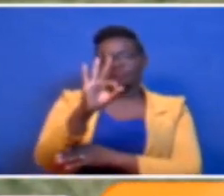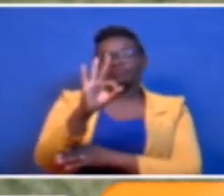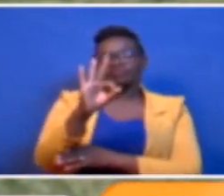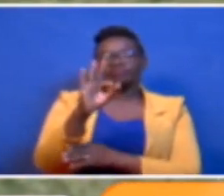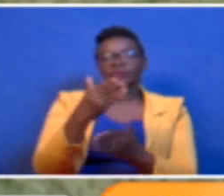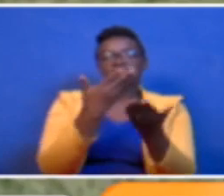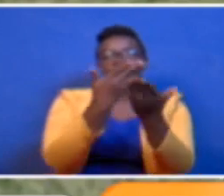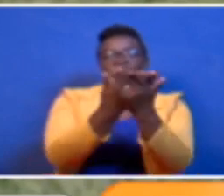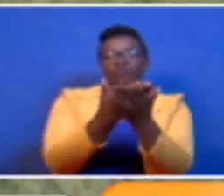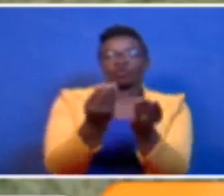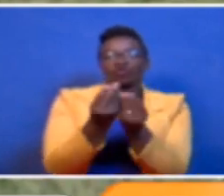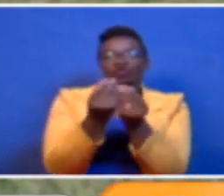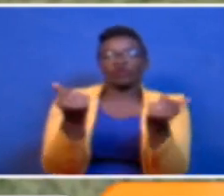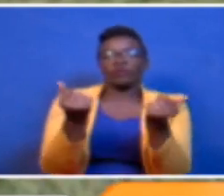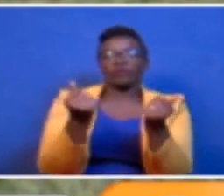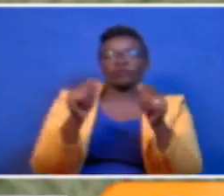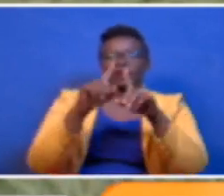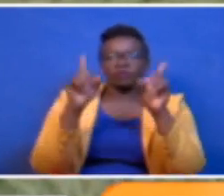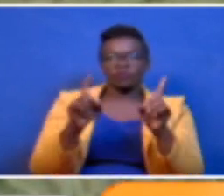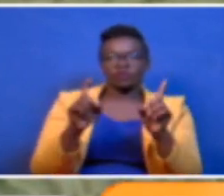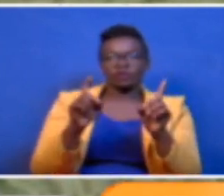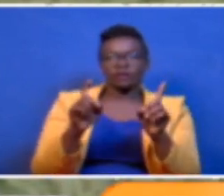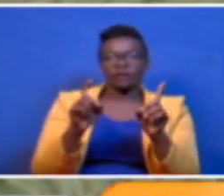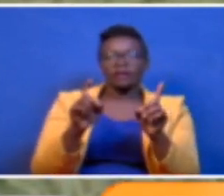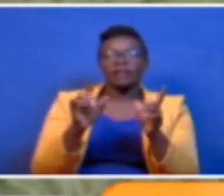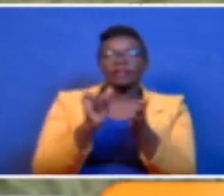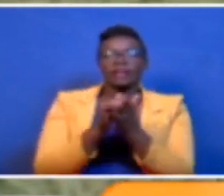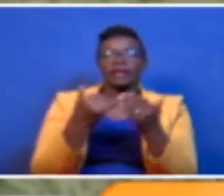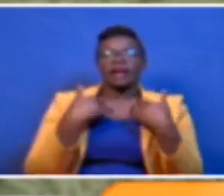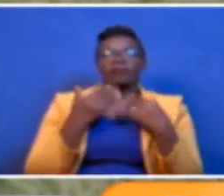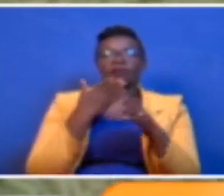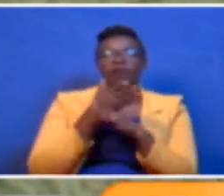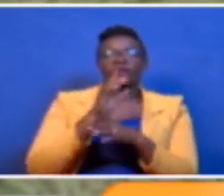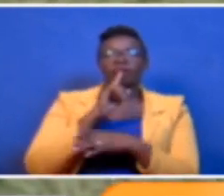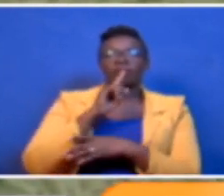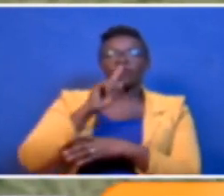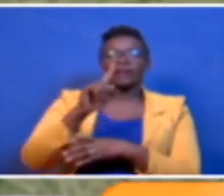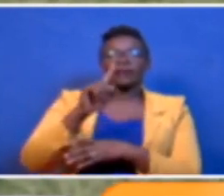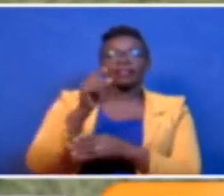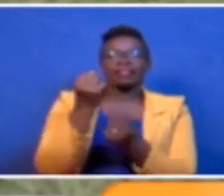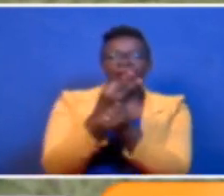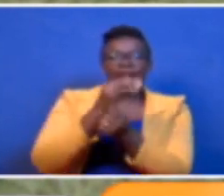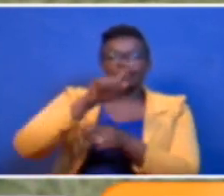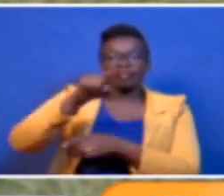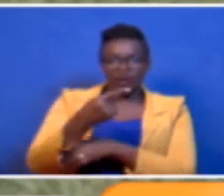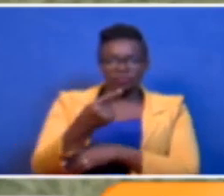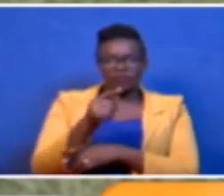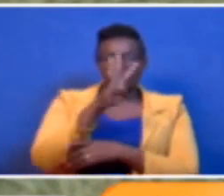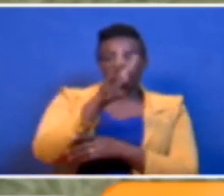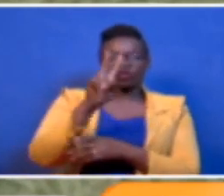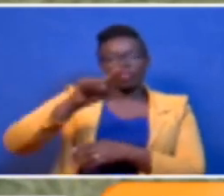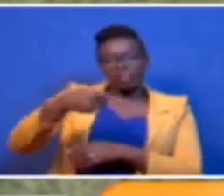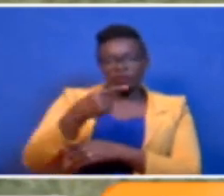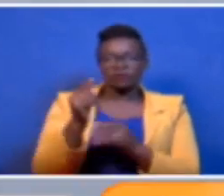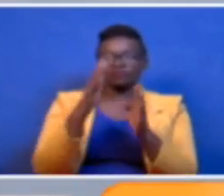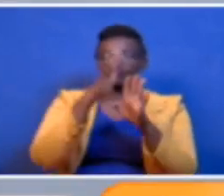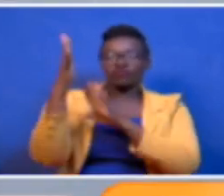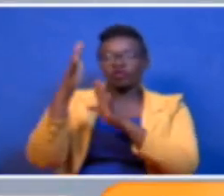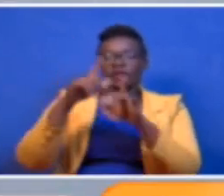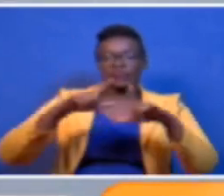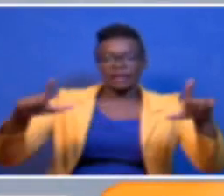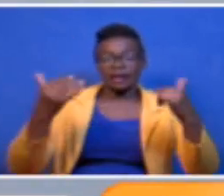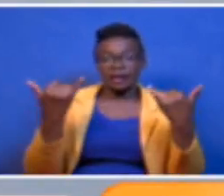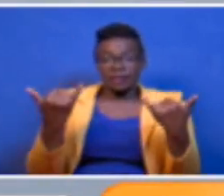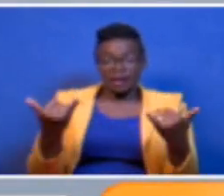Mao question affecting the Maasai Mao forest that covers over 114,000 acres of land. 42,000 acres of forest land